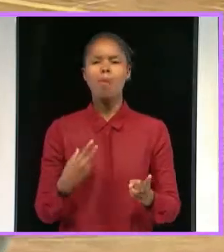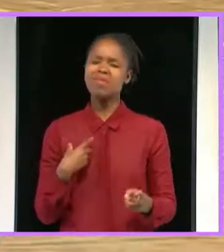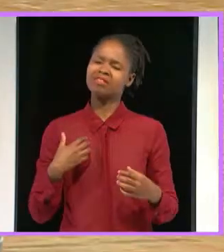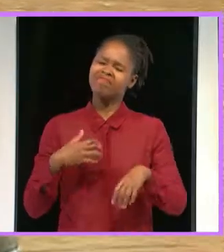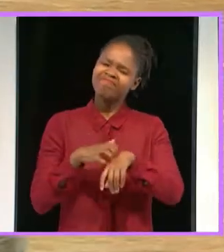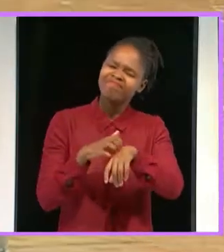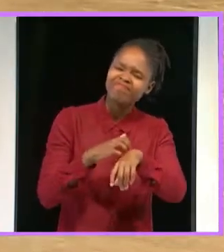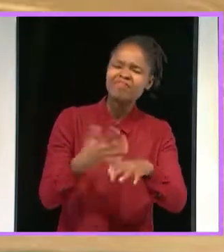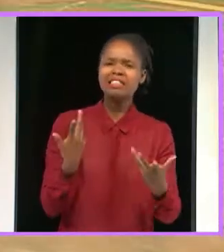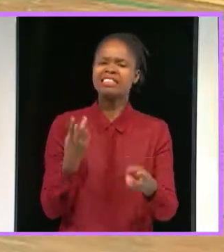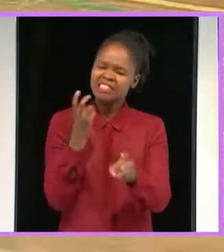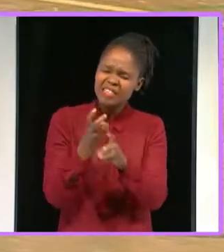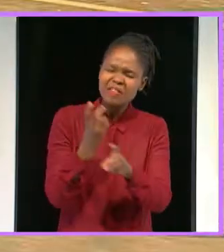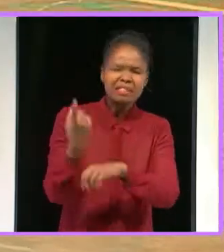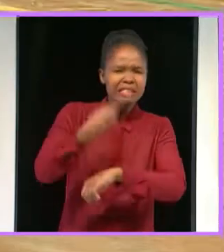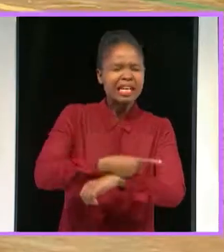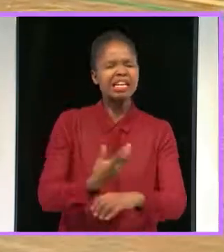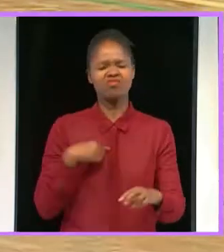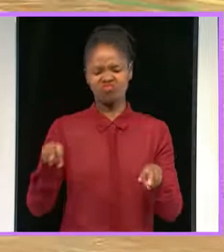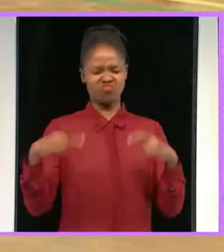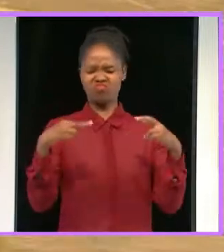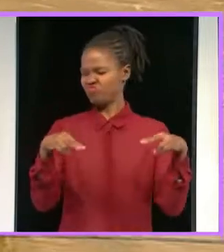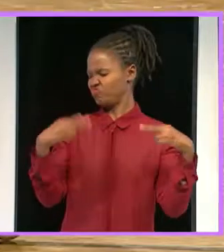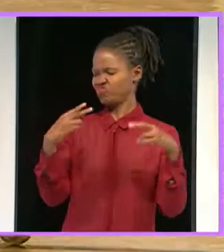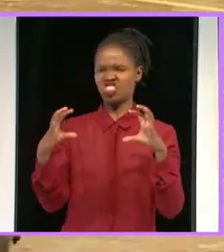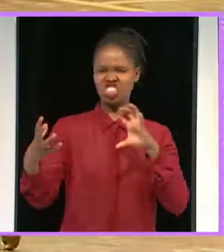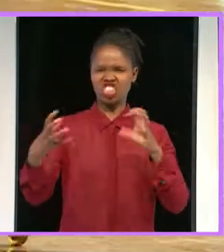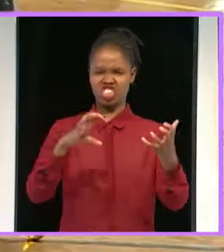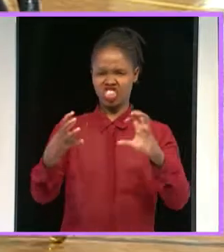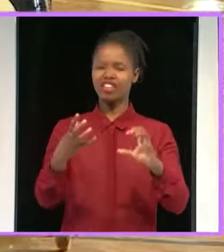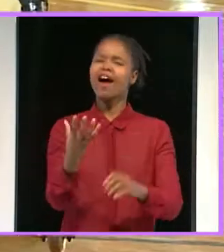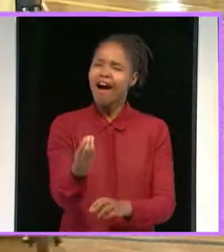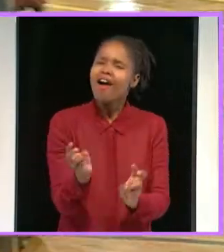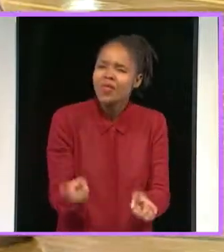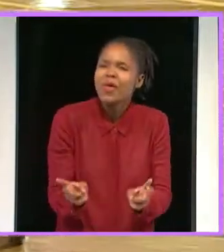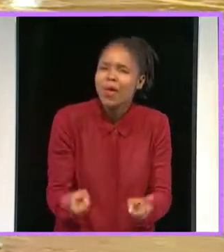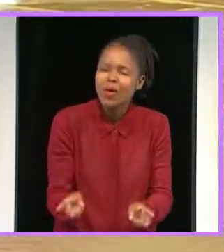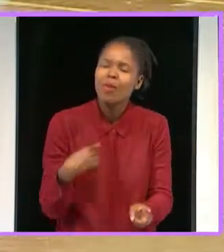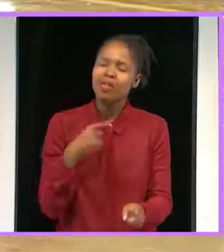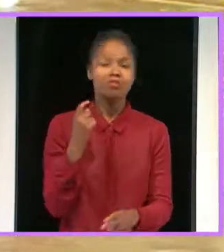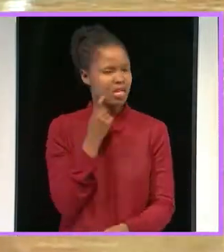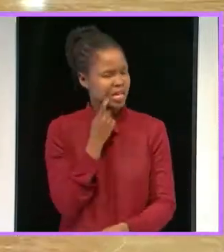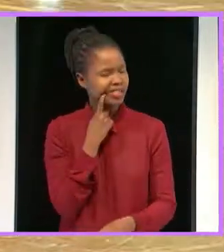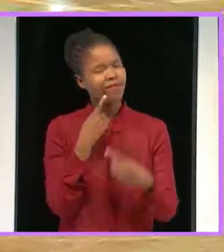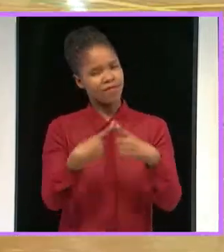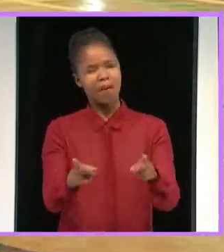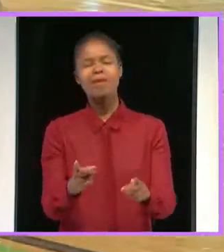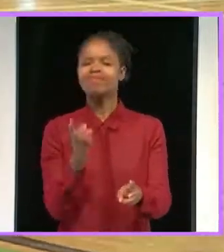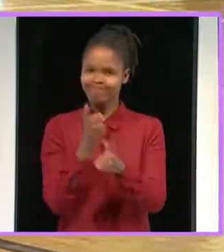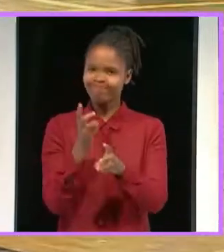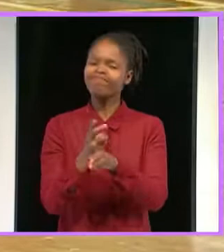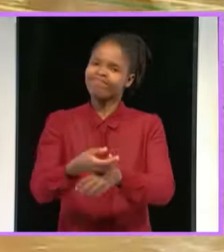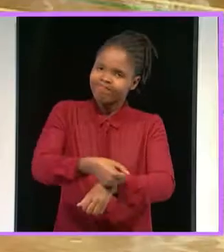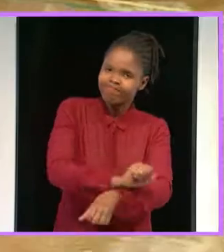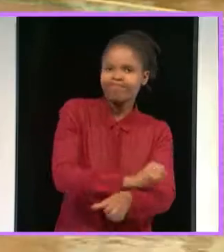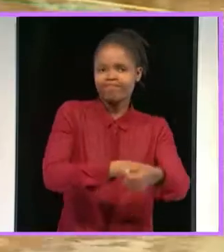day, you know, we'll look at each other and but yeah, no, it's hard work. It is hard work. It takes